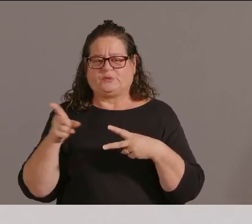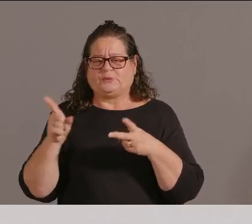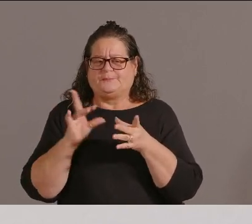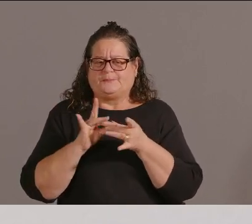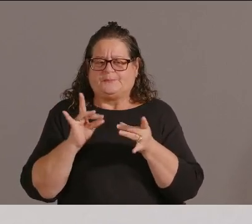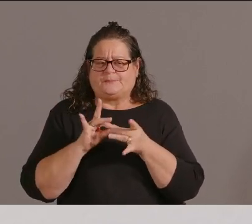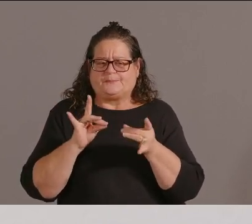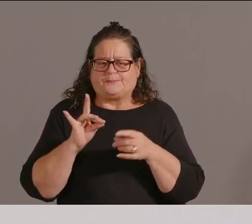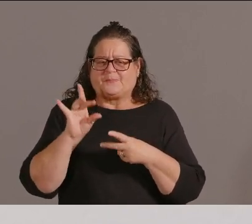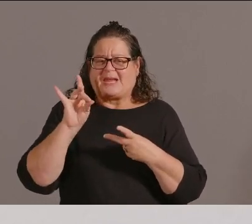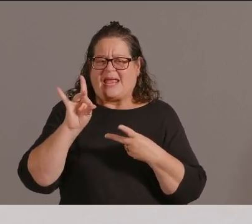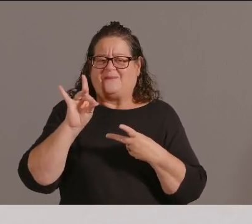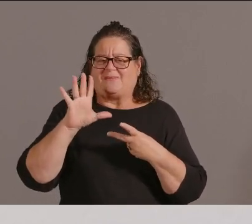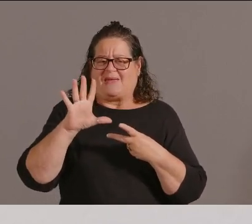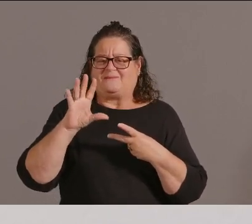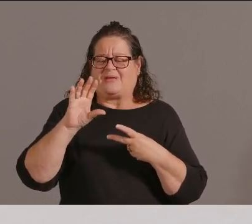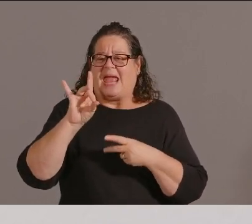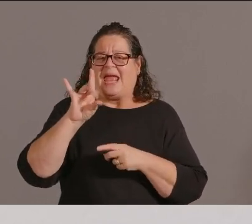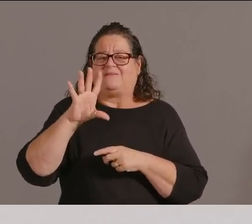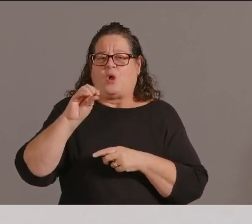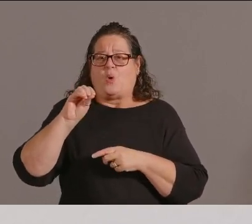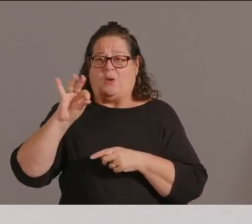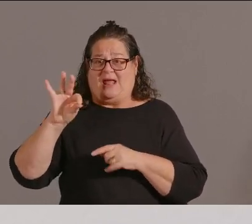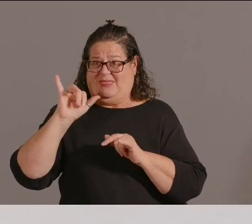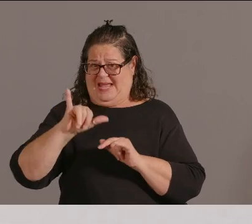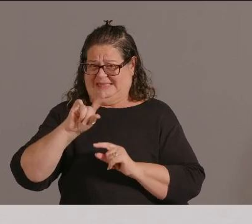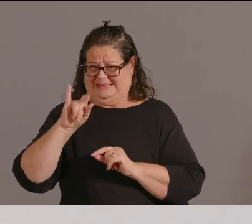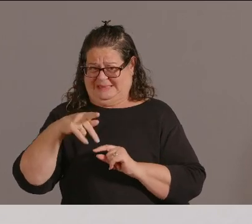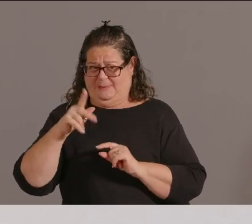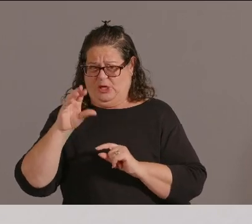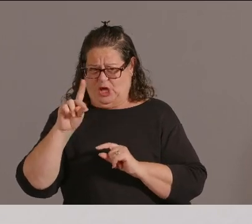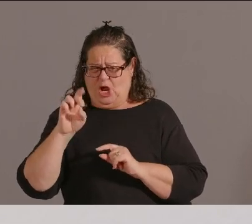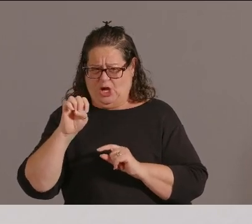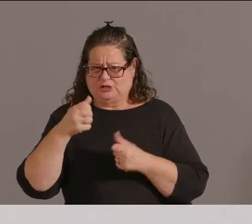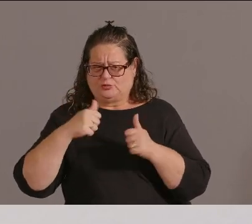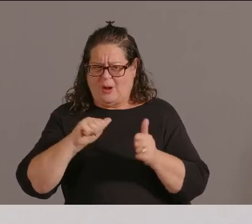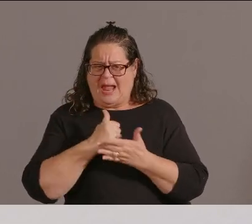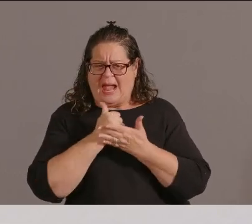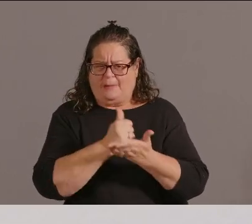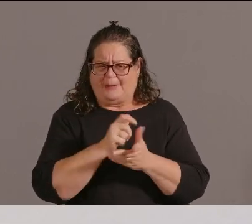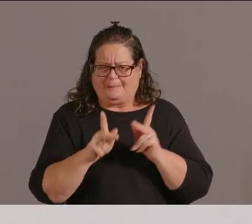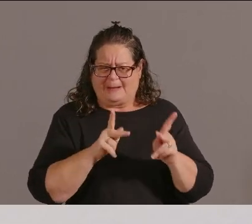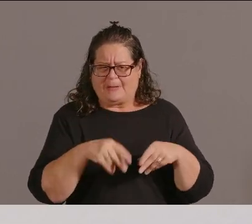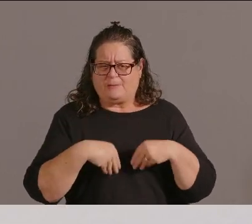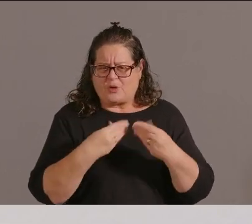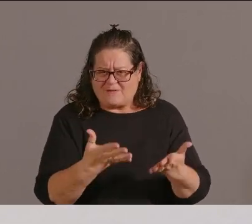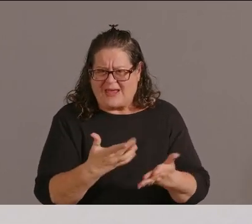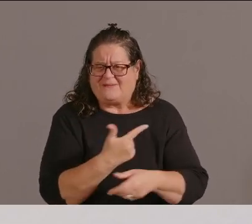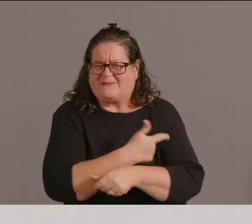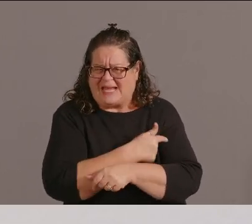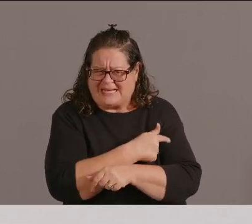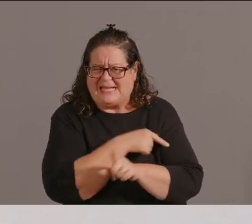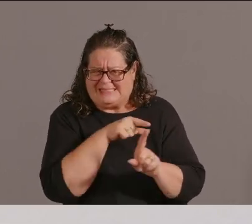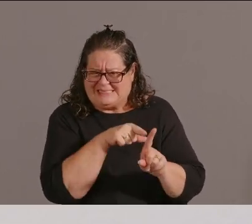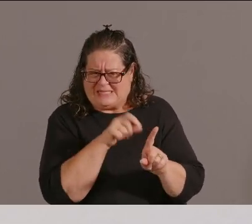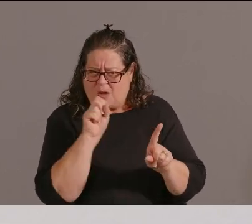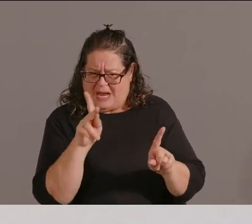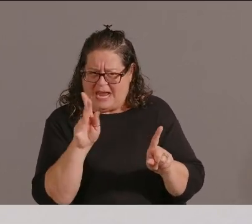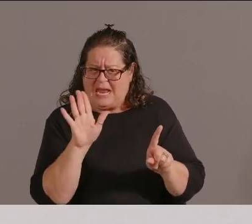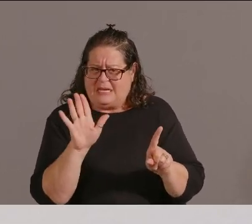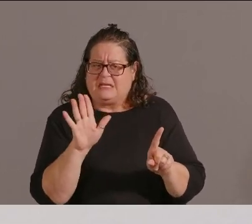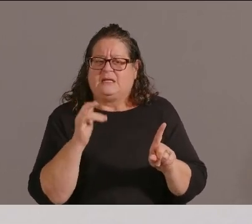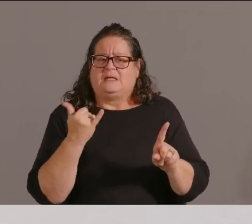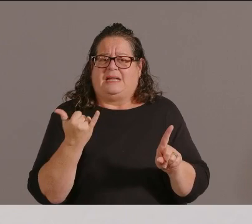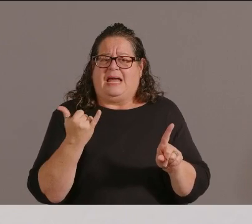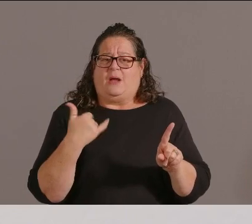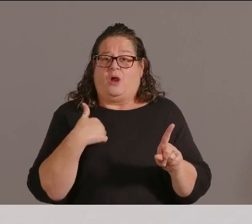85009 zip code and kind of the program you're doing to kind of help with getting people out there vaccinated. My question is as we're moving into these new age groups and